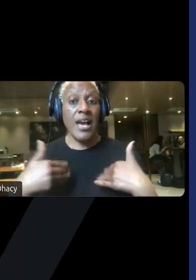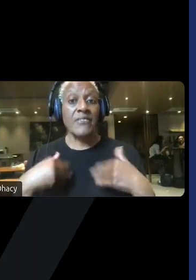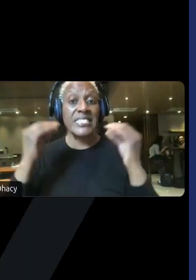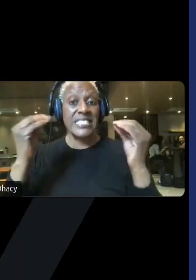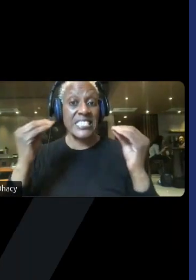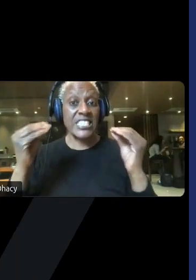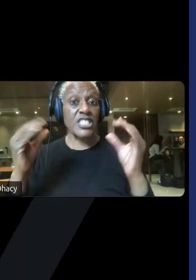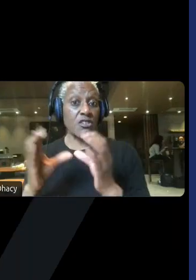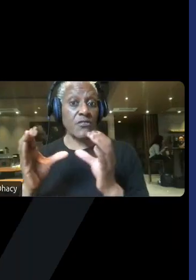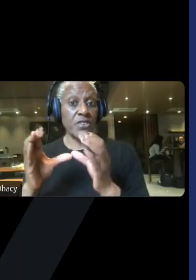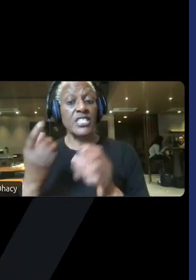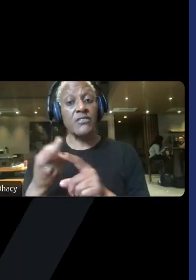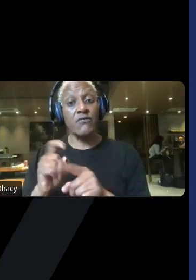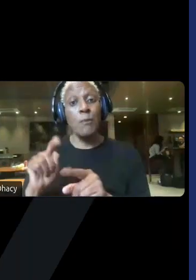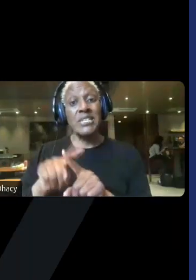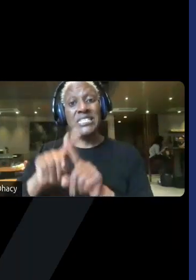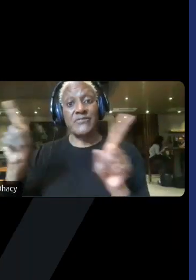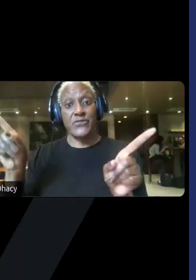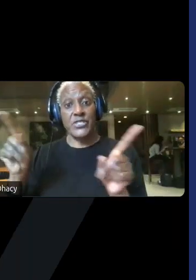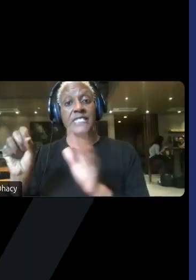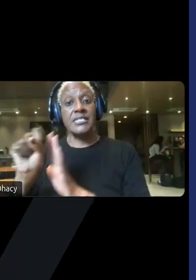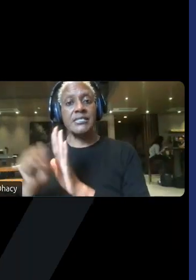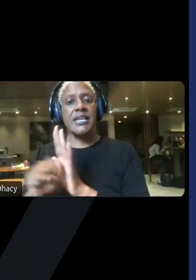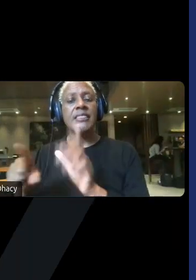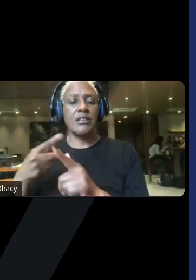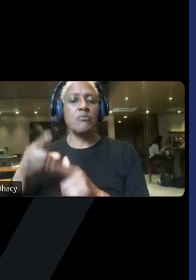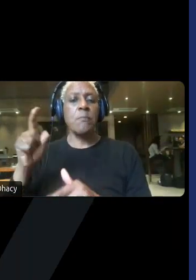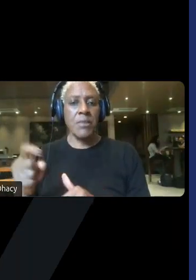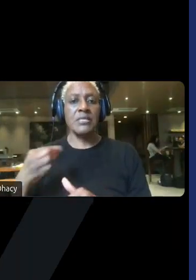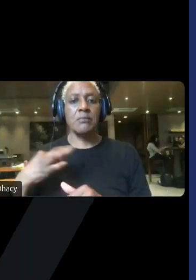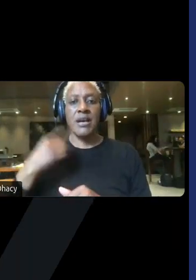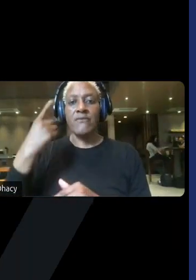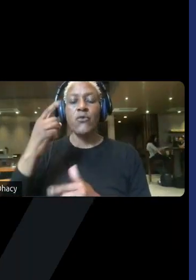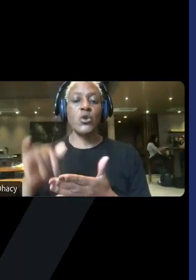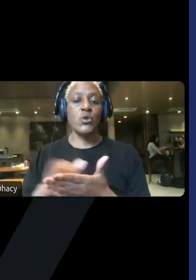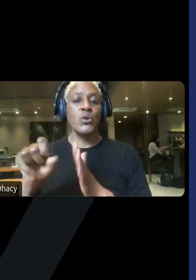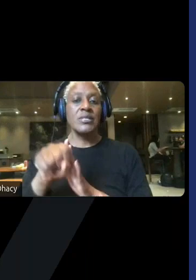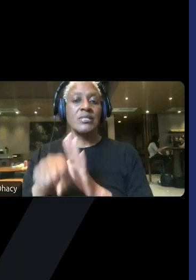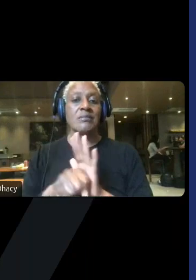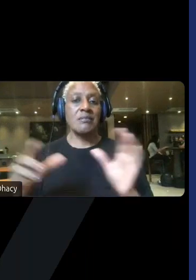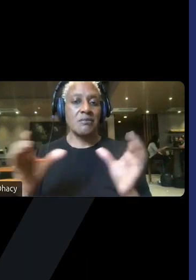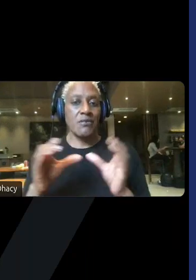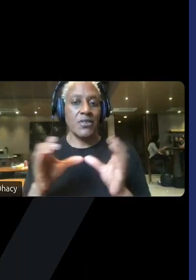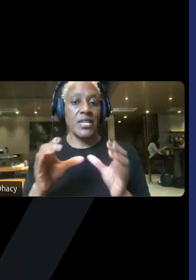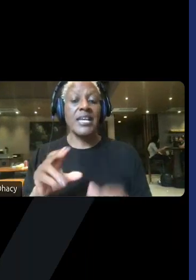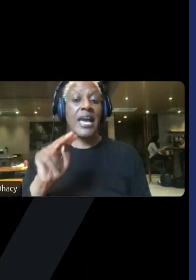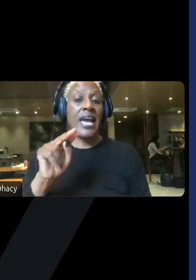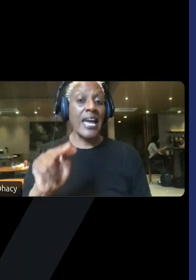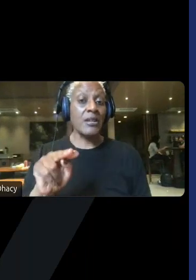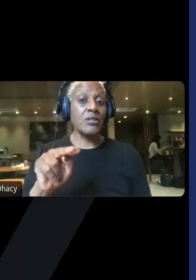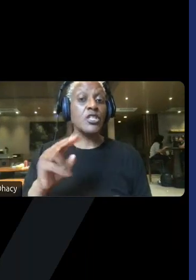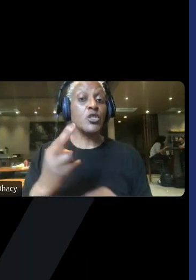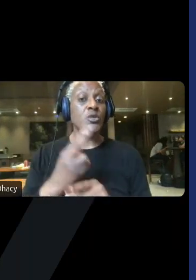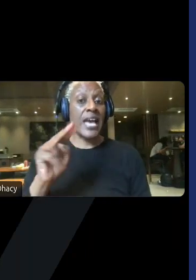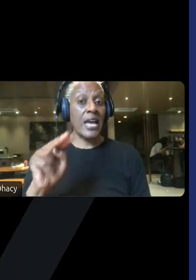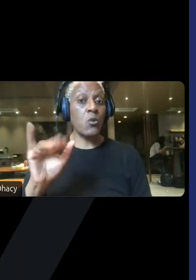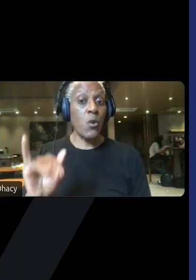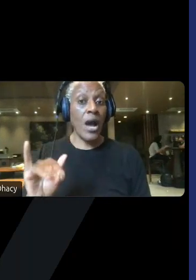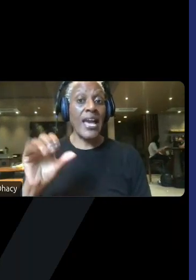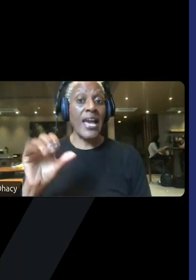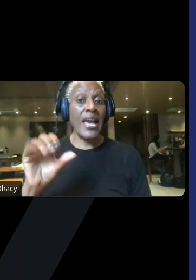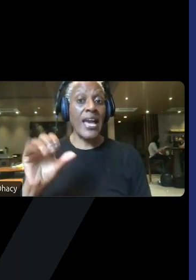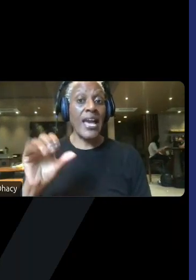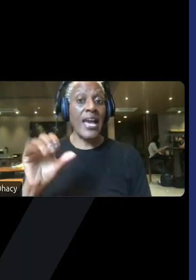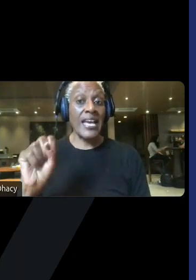certification in another state, you must apply for New York State certification at nysed.gov.